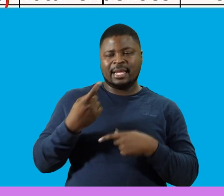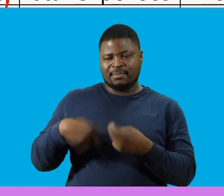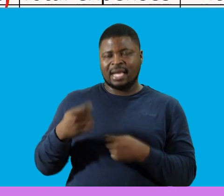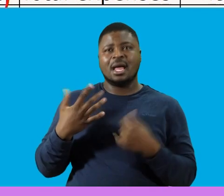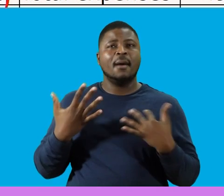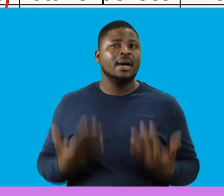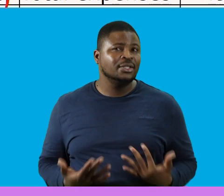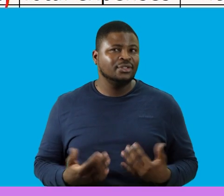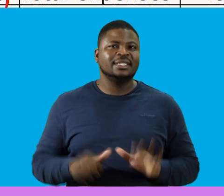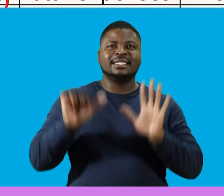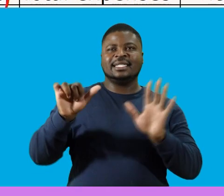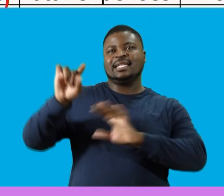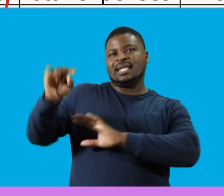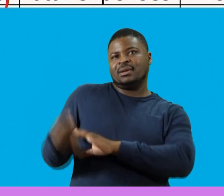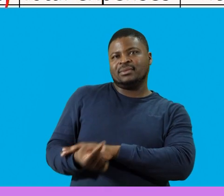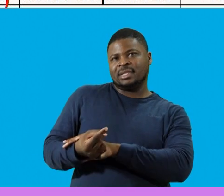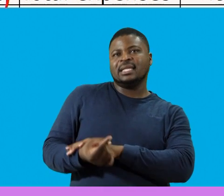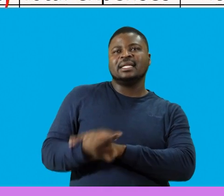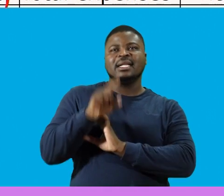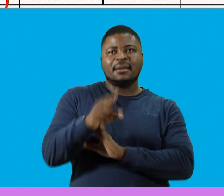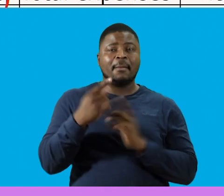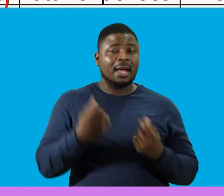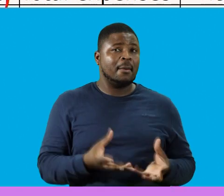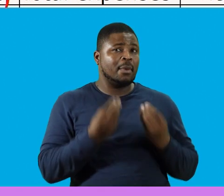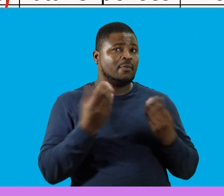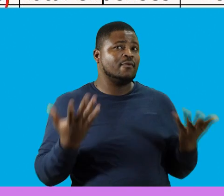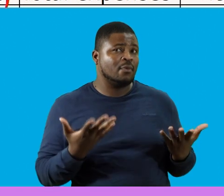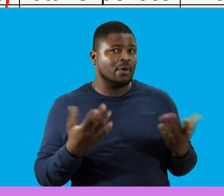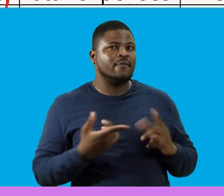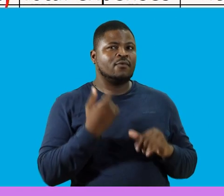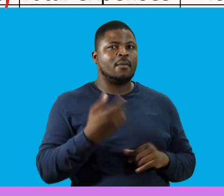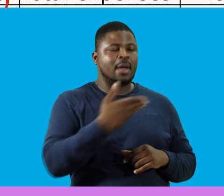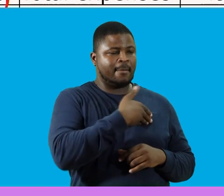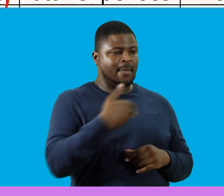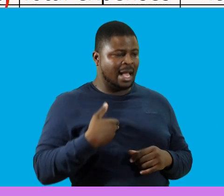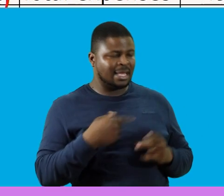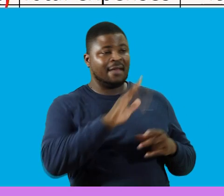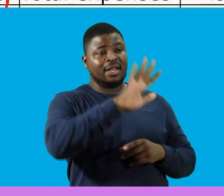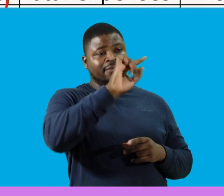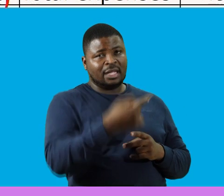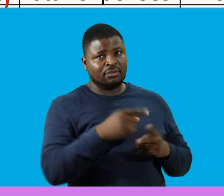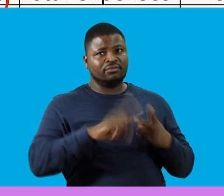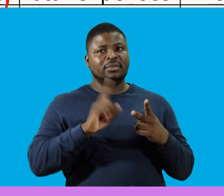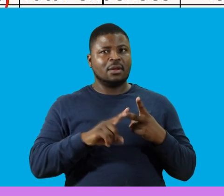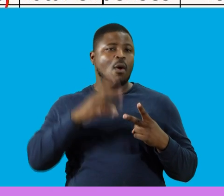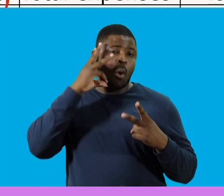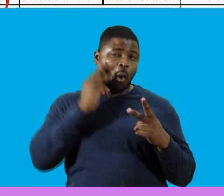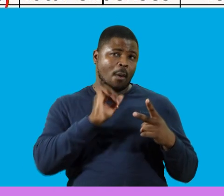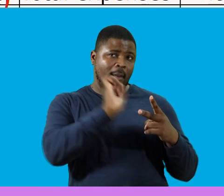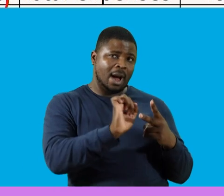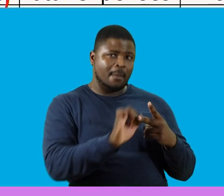spending 6,000 Rand. Where did he get it from? His mother, 5,000, and his